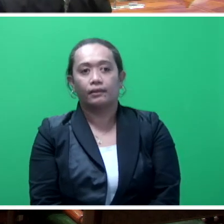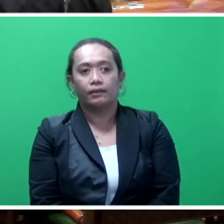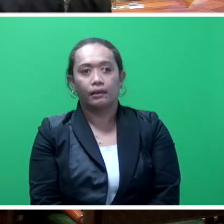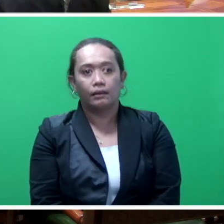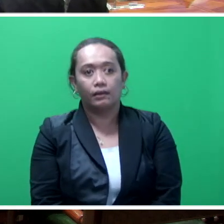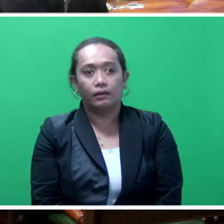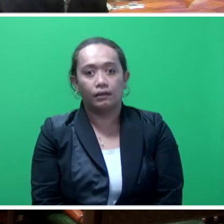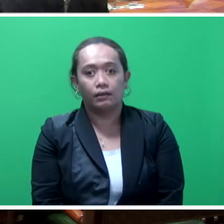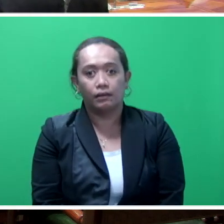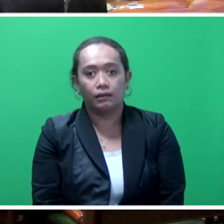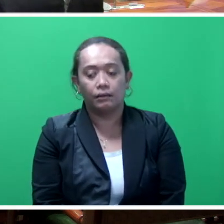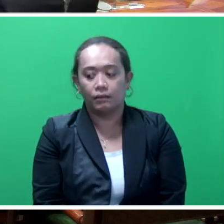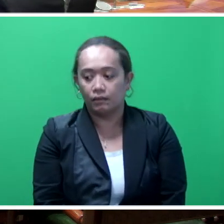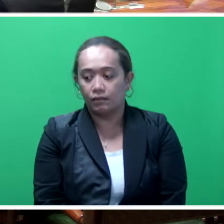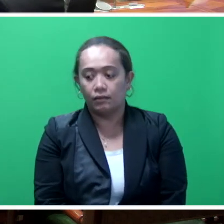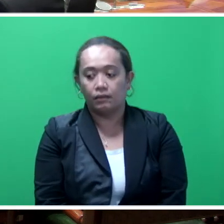the